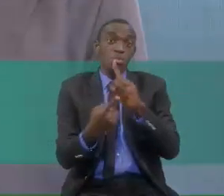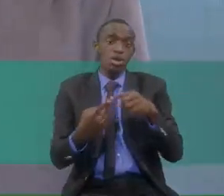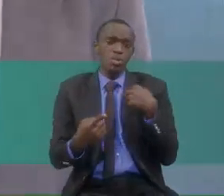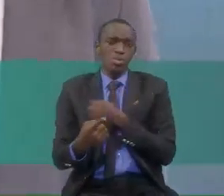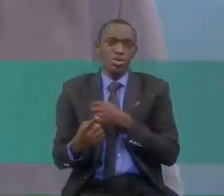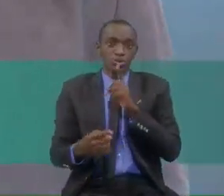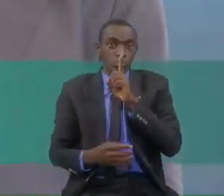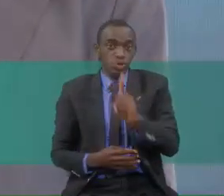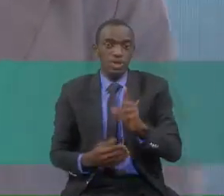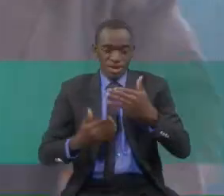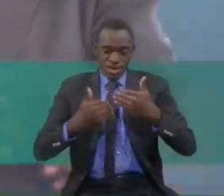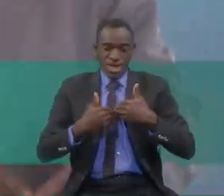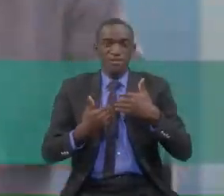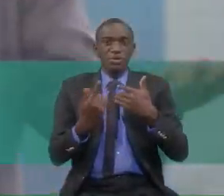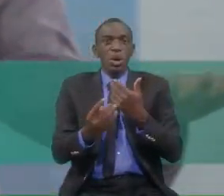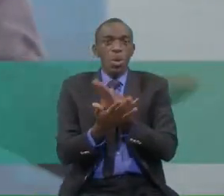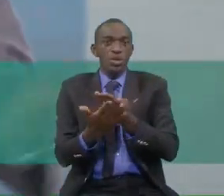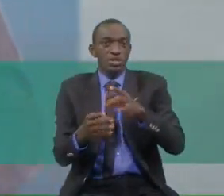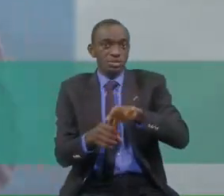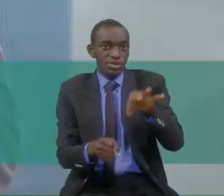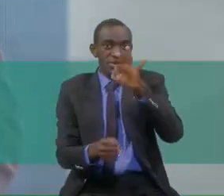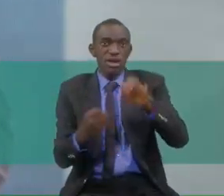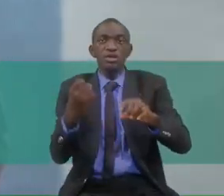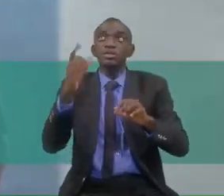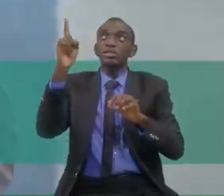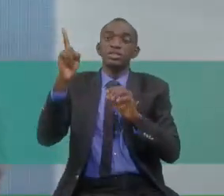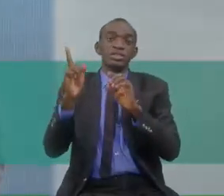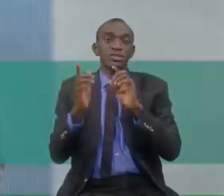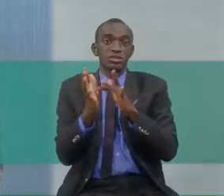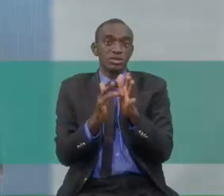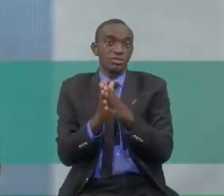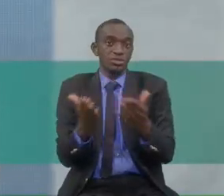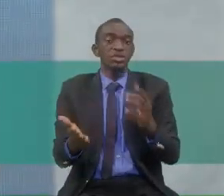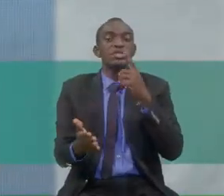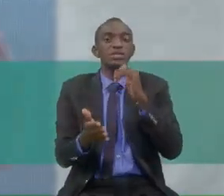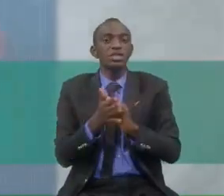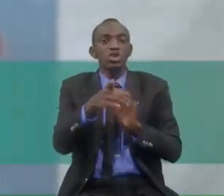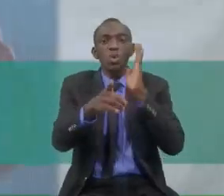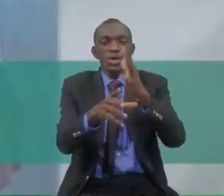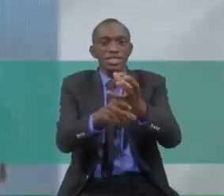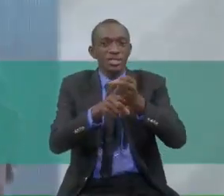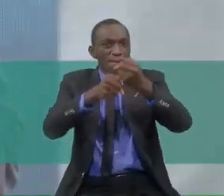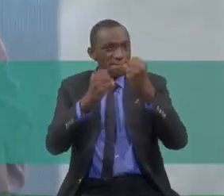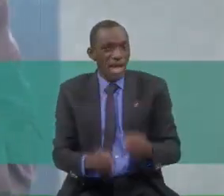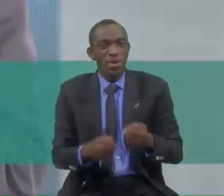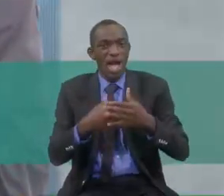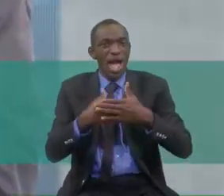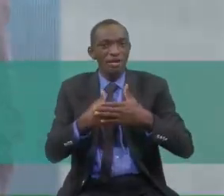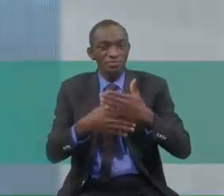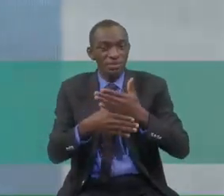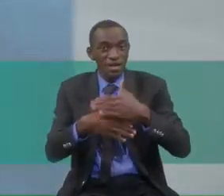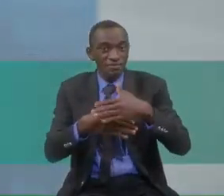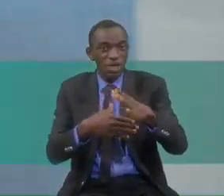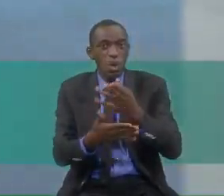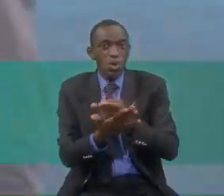Ghost, he shall receive power. After that, the Holy Ghost has come upon you, and ye shall be witnesses. You'll